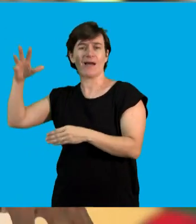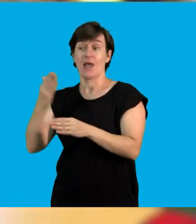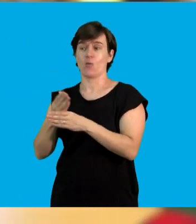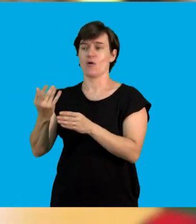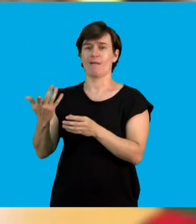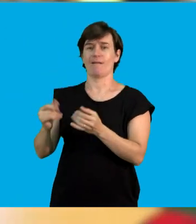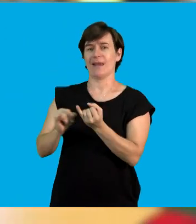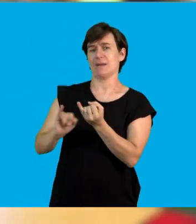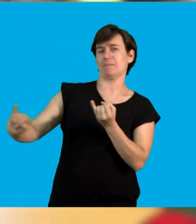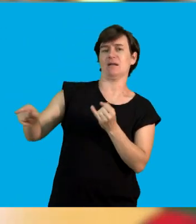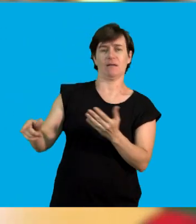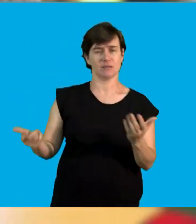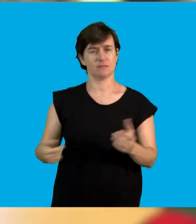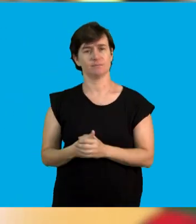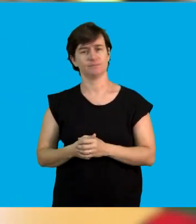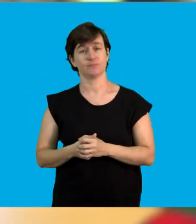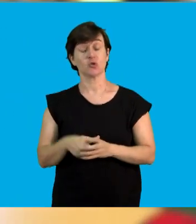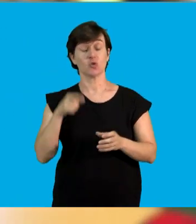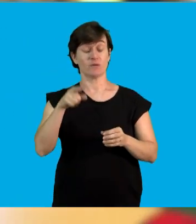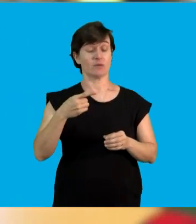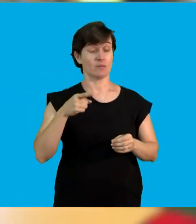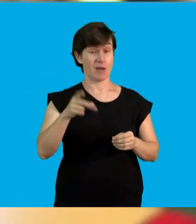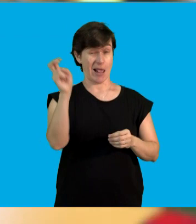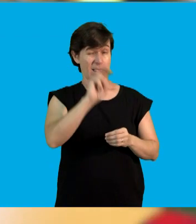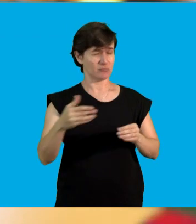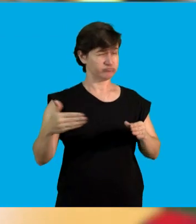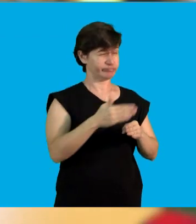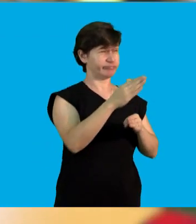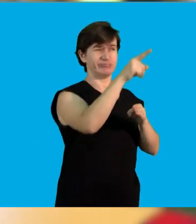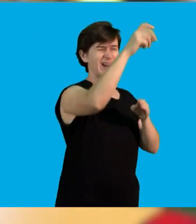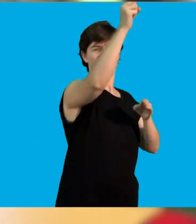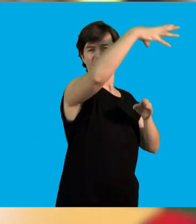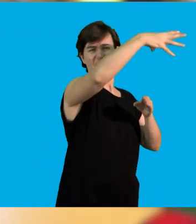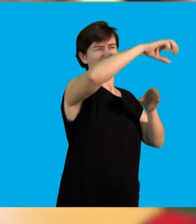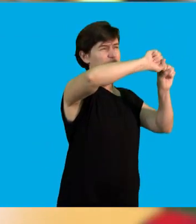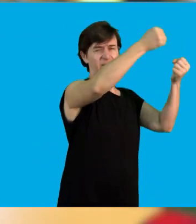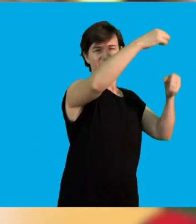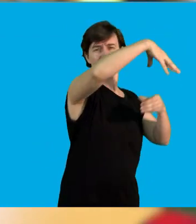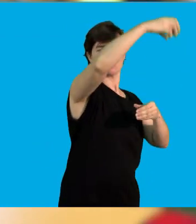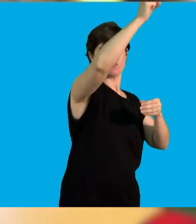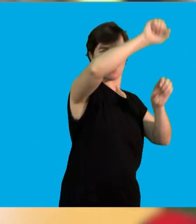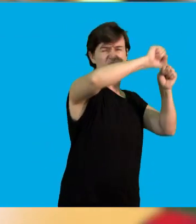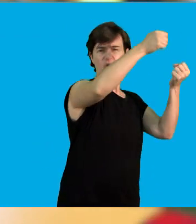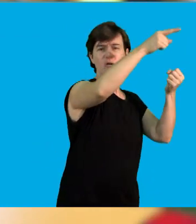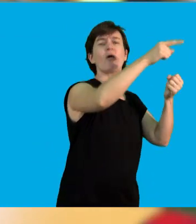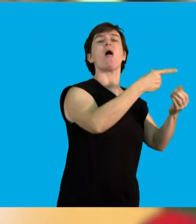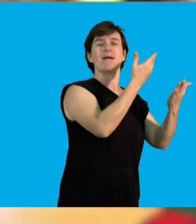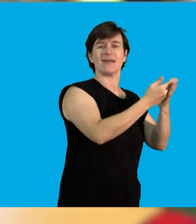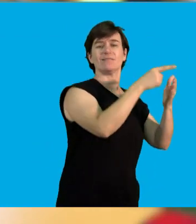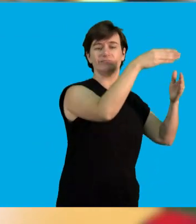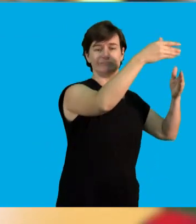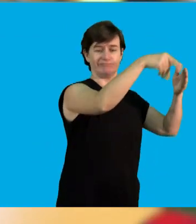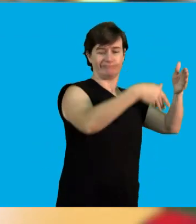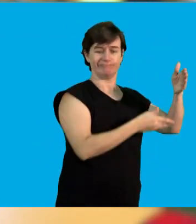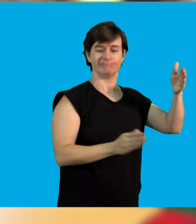work, that means the current will choose a different pathway which is now going to be going to the second light bulb. Hence now